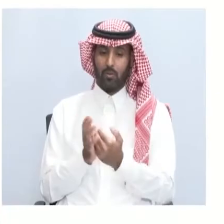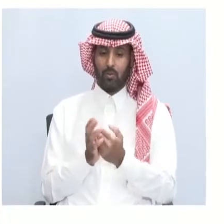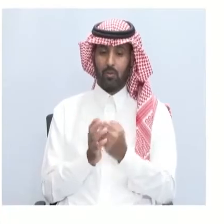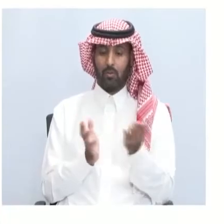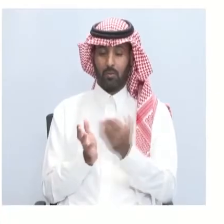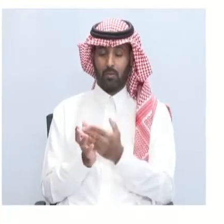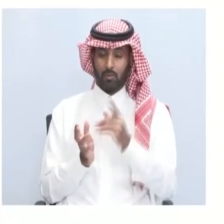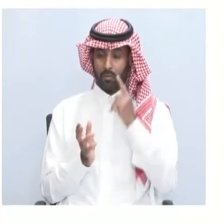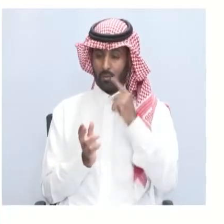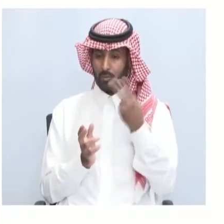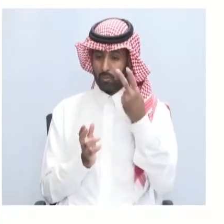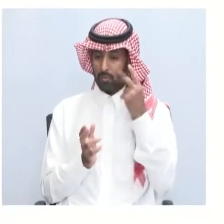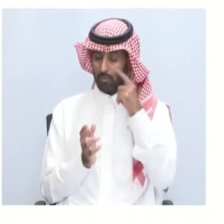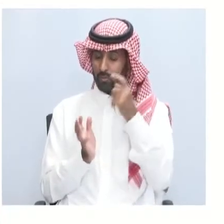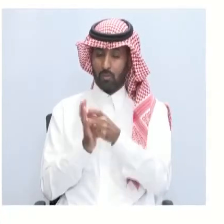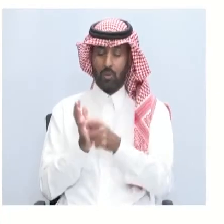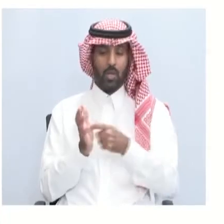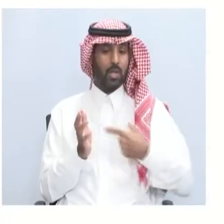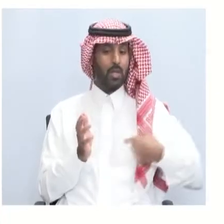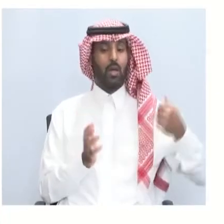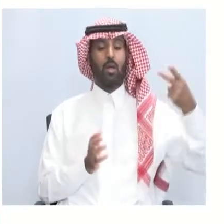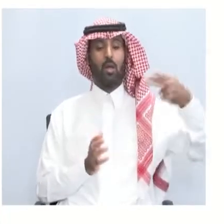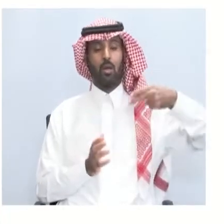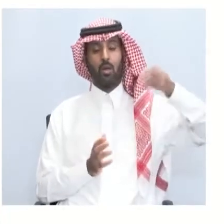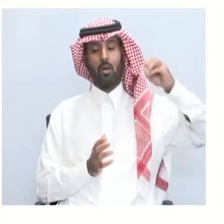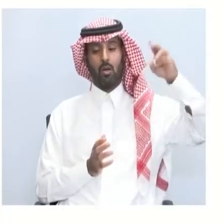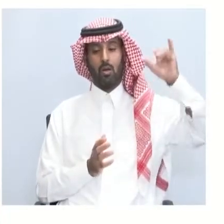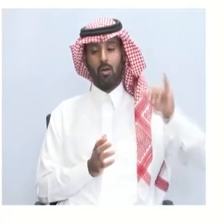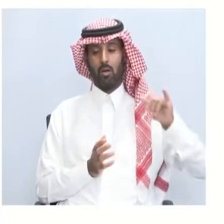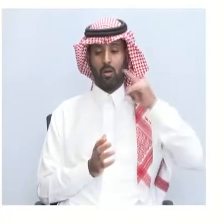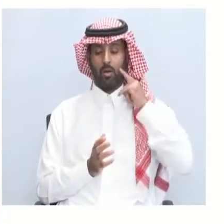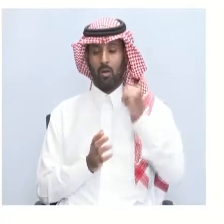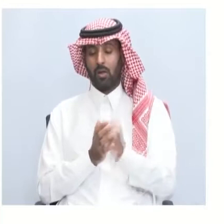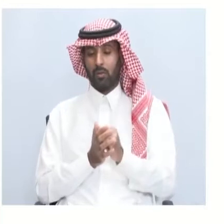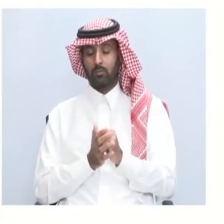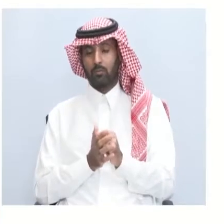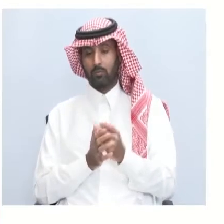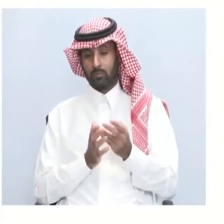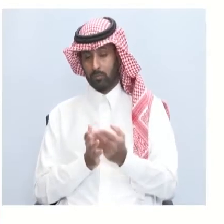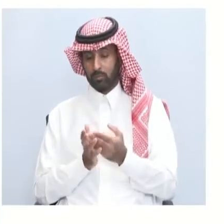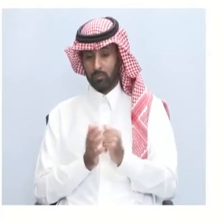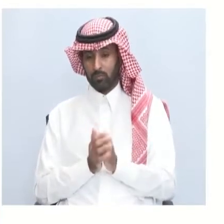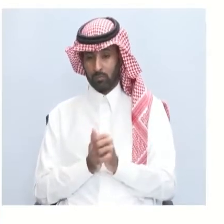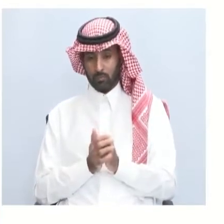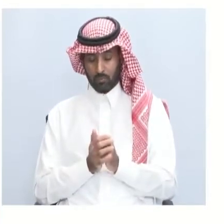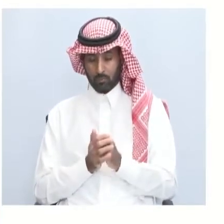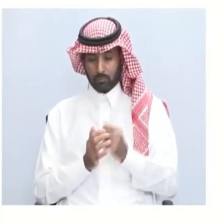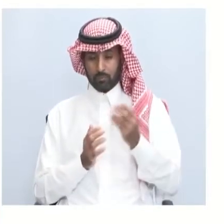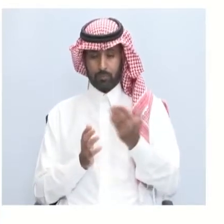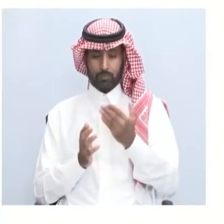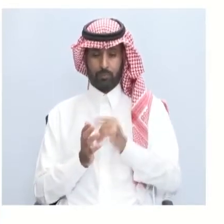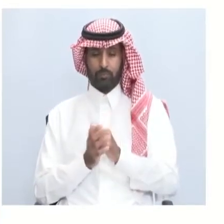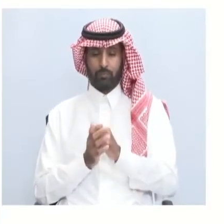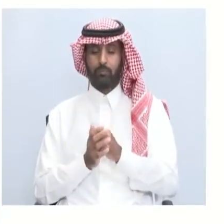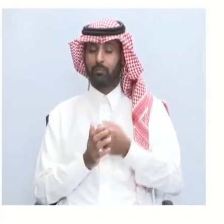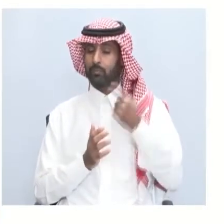second program, named Hoy, if you remember, comes at Monday at 9 a.m. It